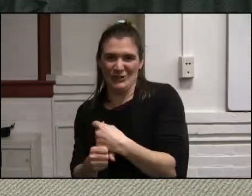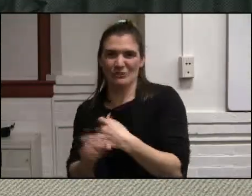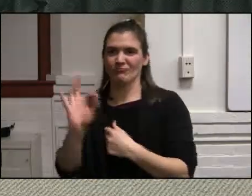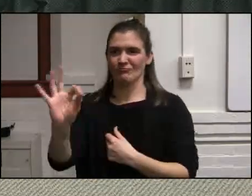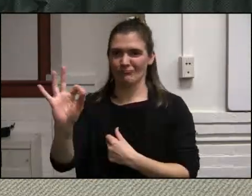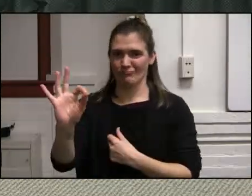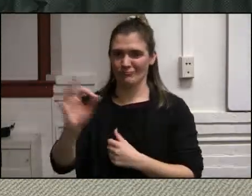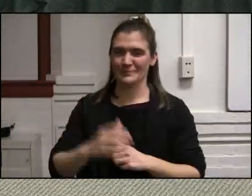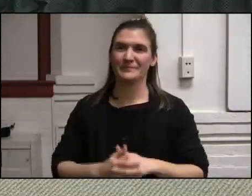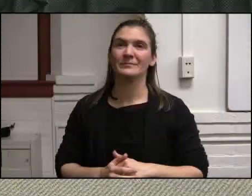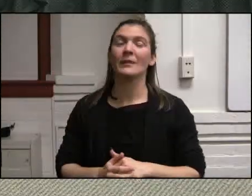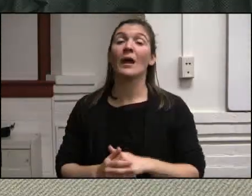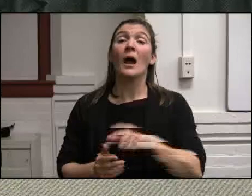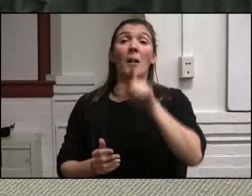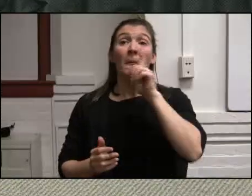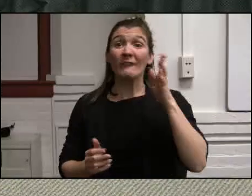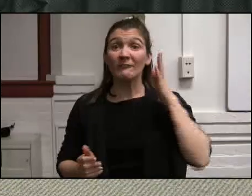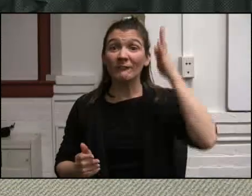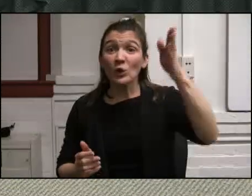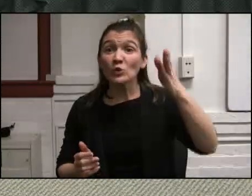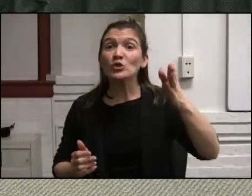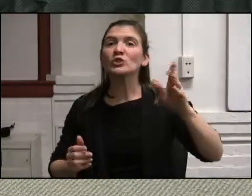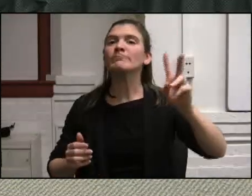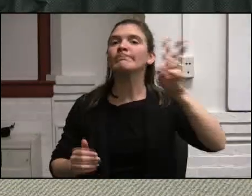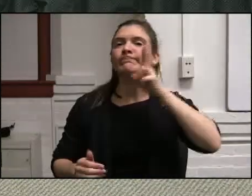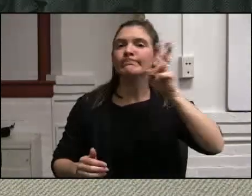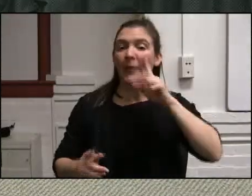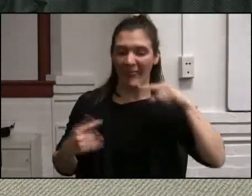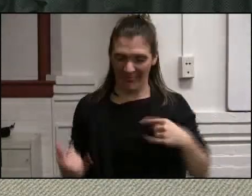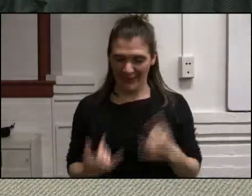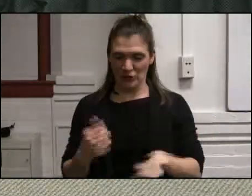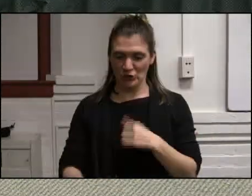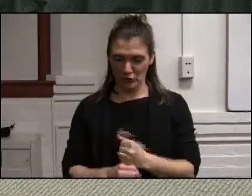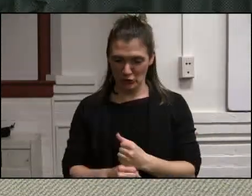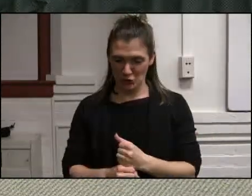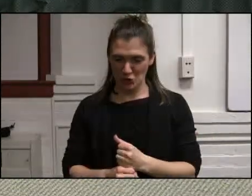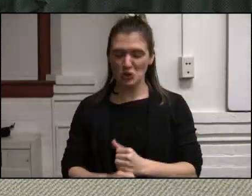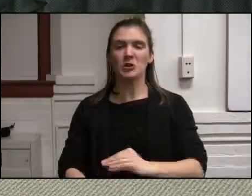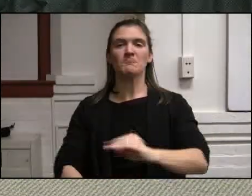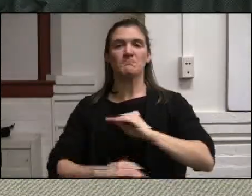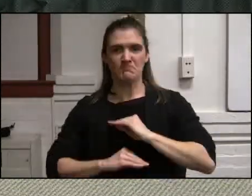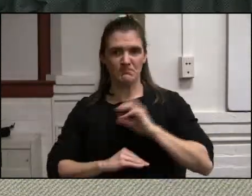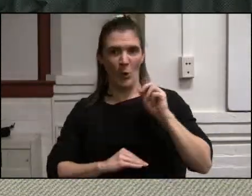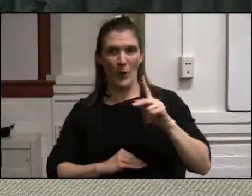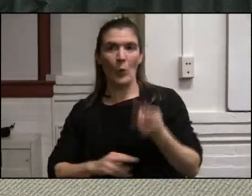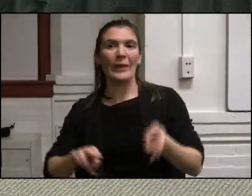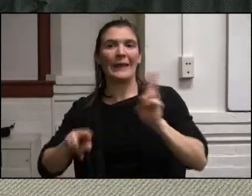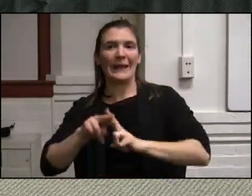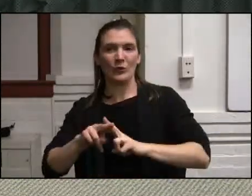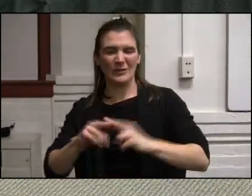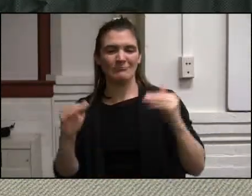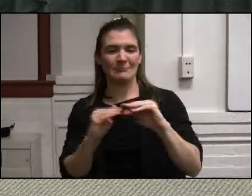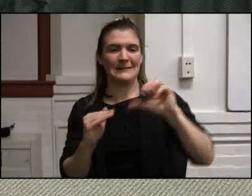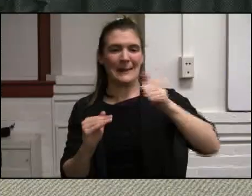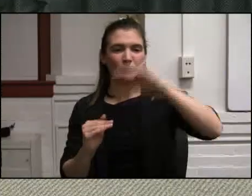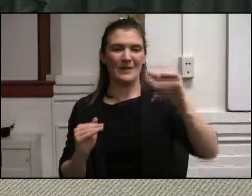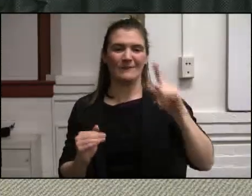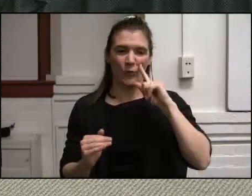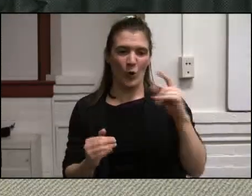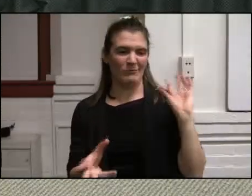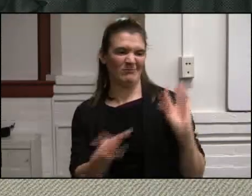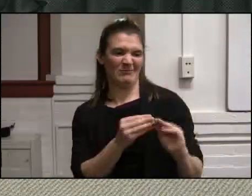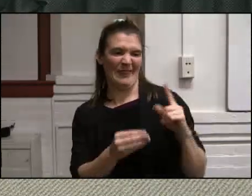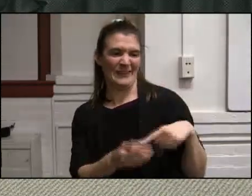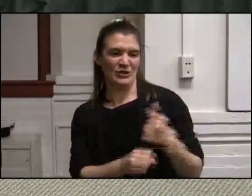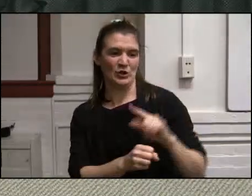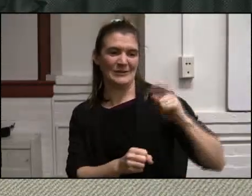reserving judgment about future years, but for this year's budget, you intend to increase this number so that it reflects